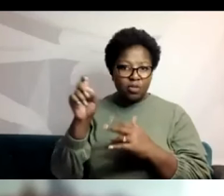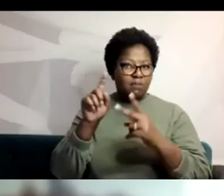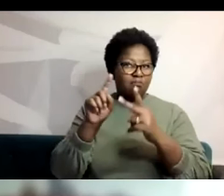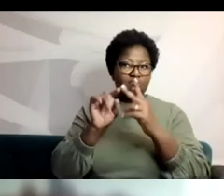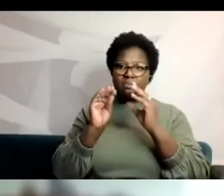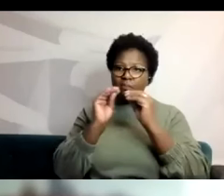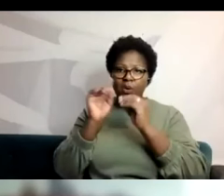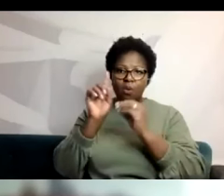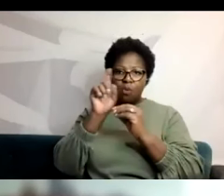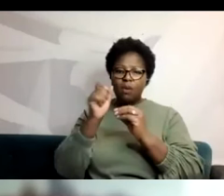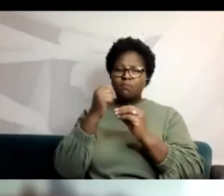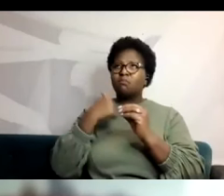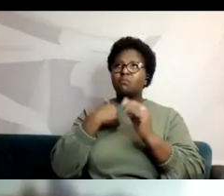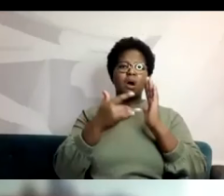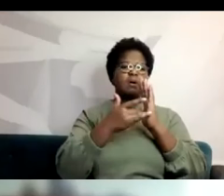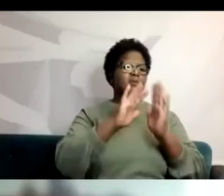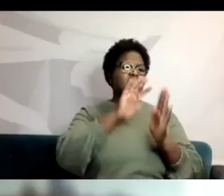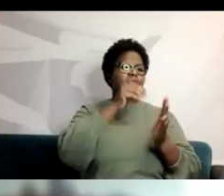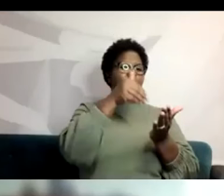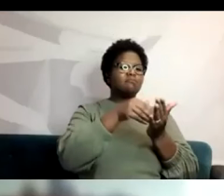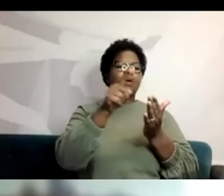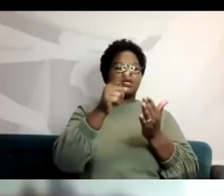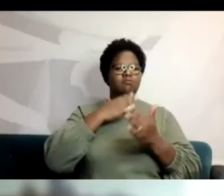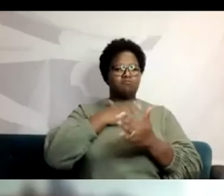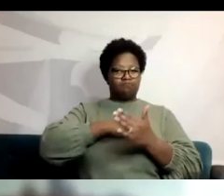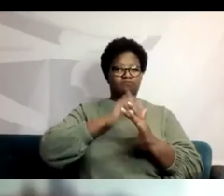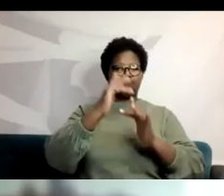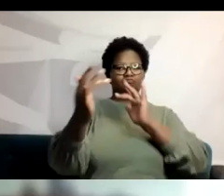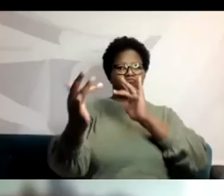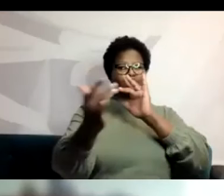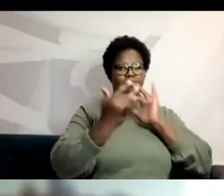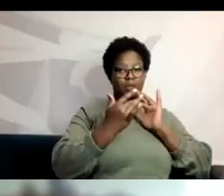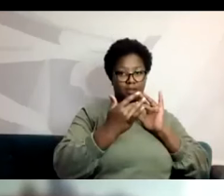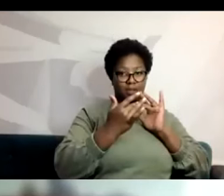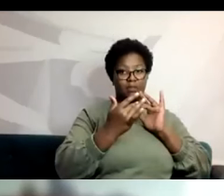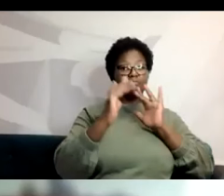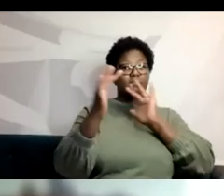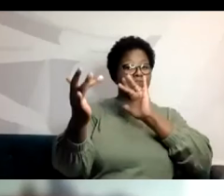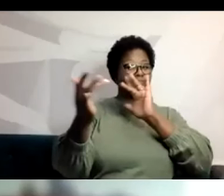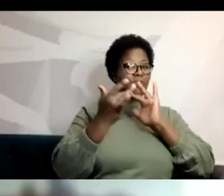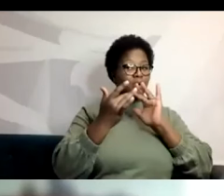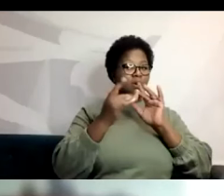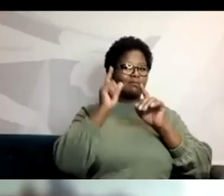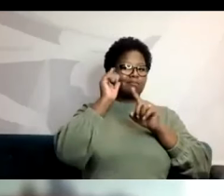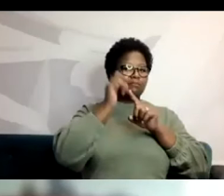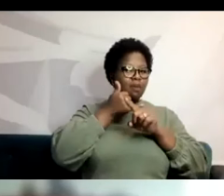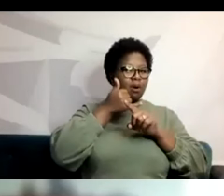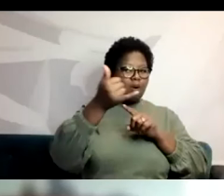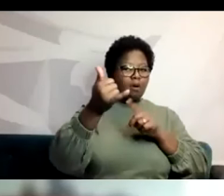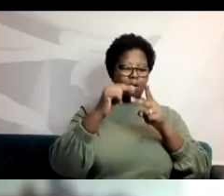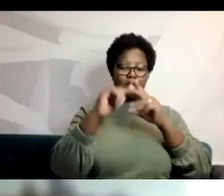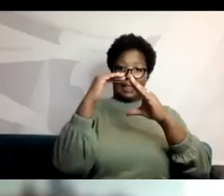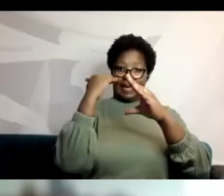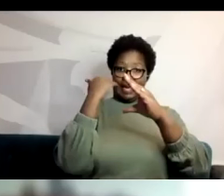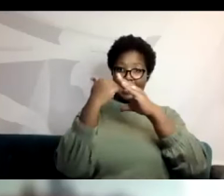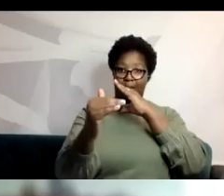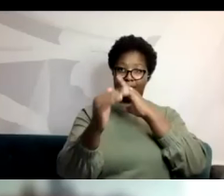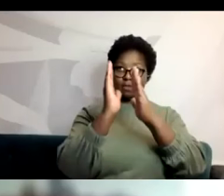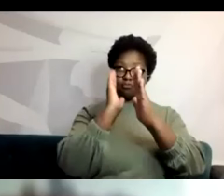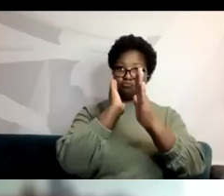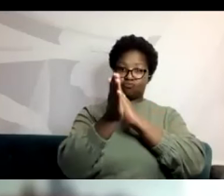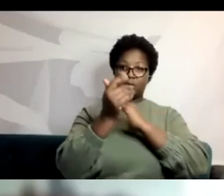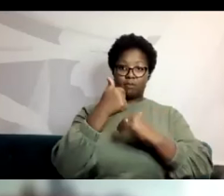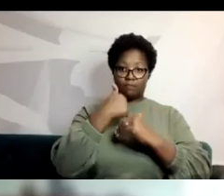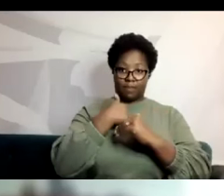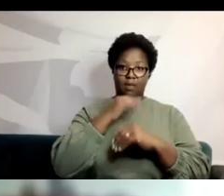technology center, please feel free to reach out. You can give us a call, or you can email me directly at our website